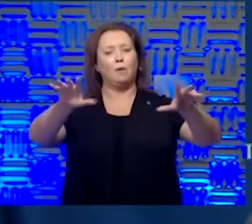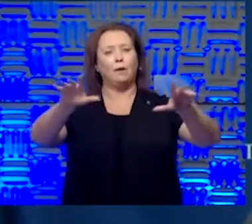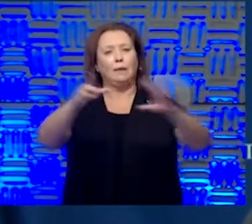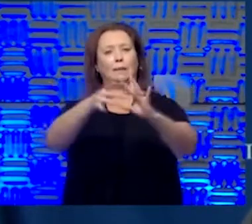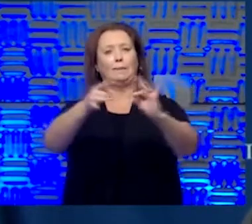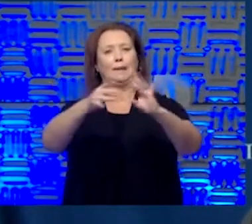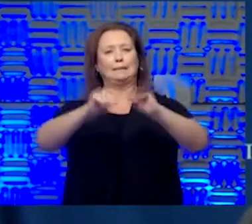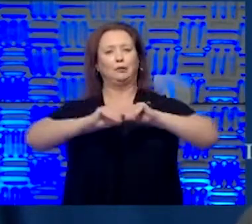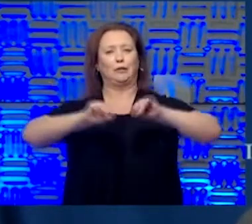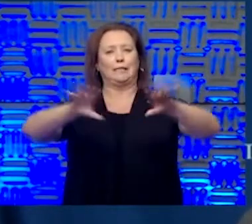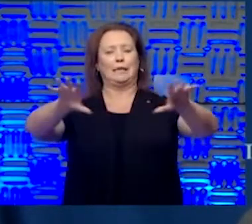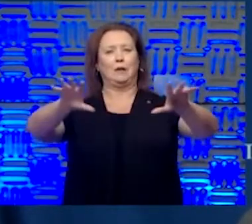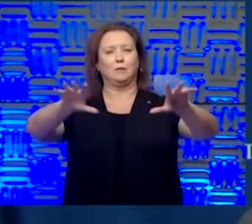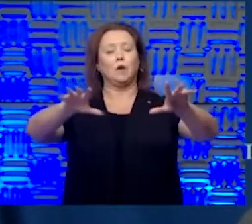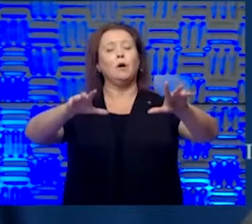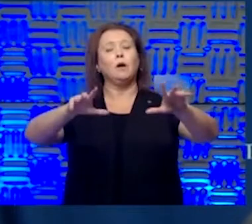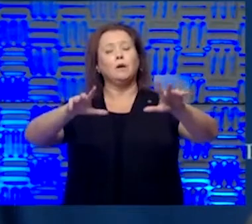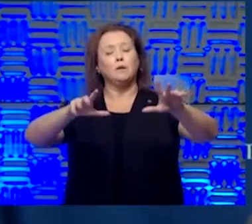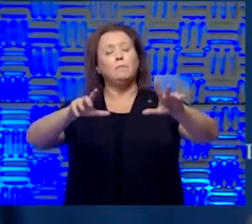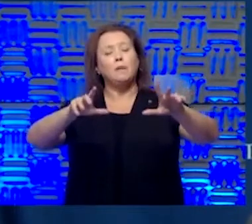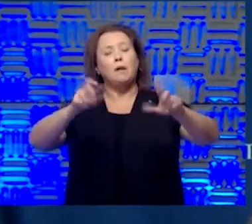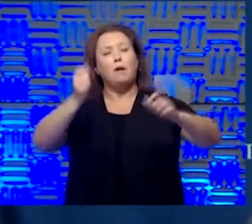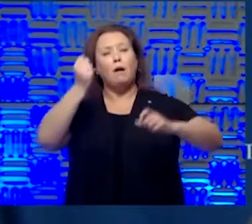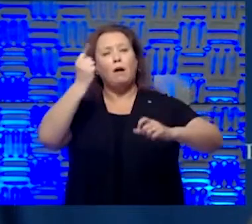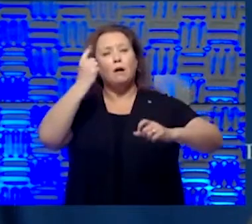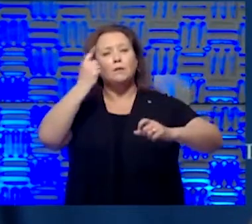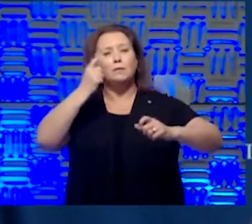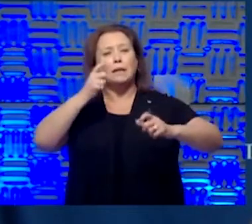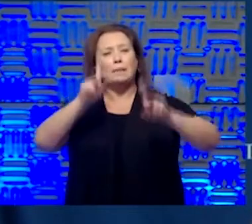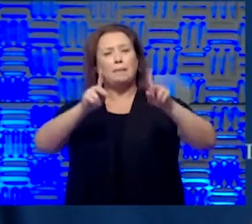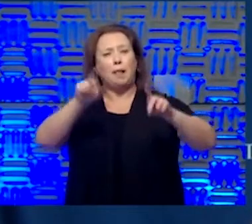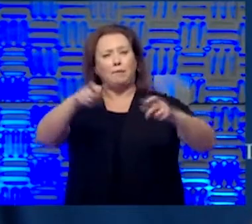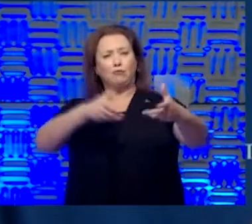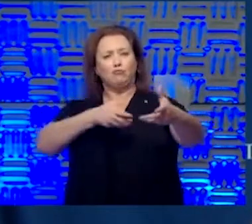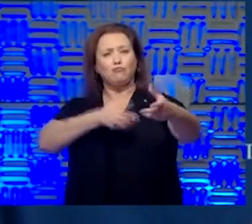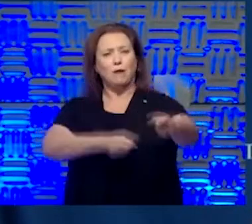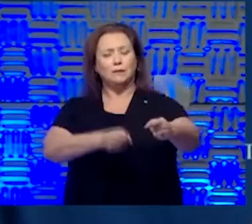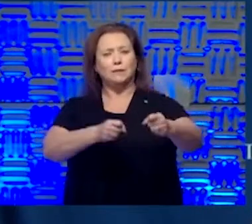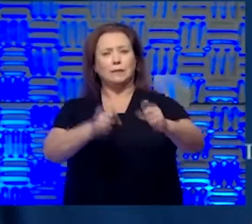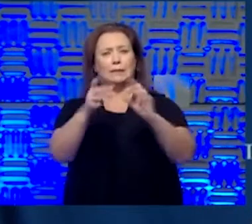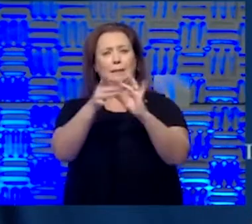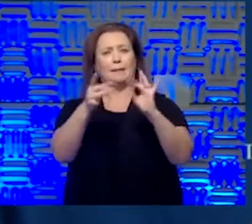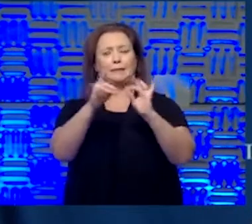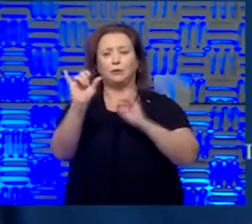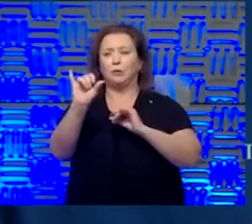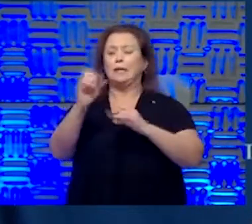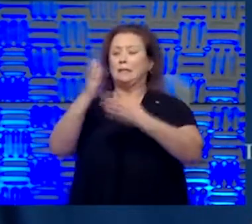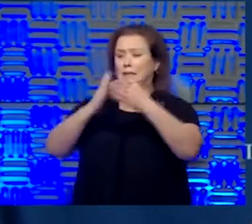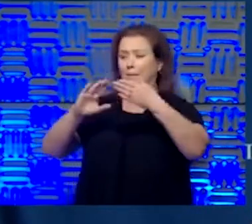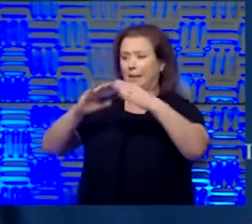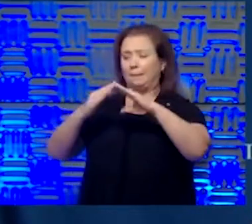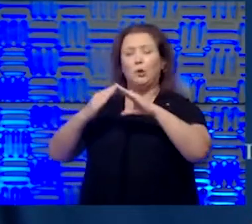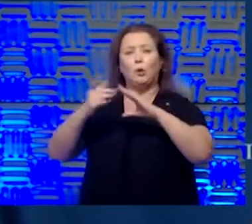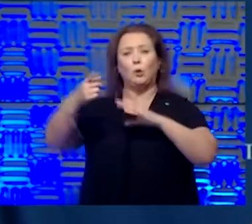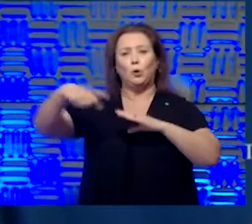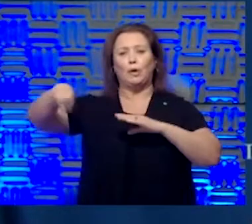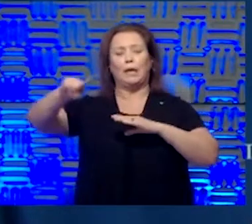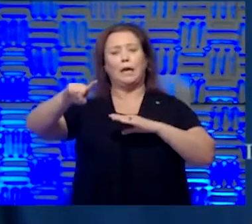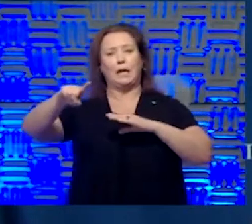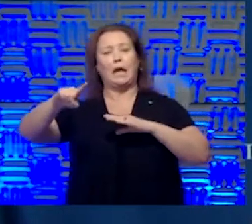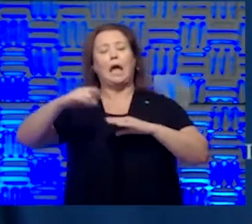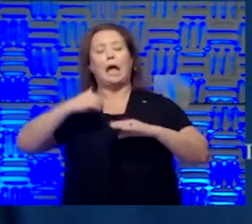it is trusted by people, because some of the communities we're talking about have a historically